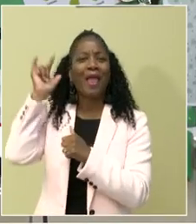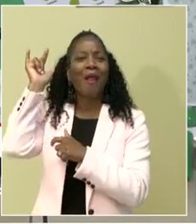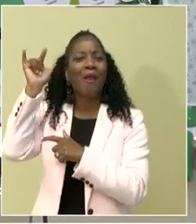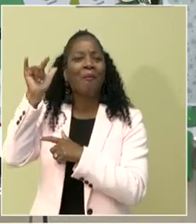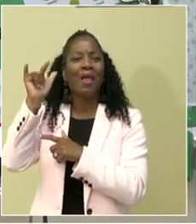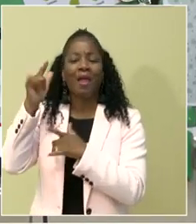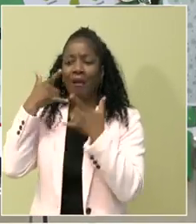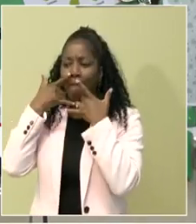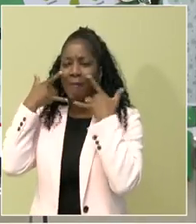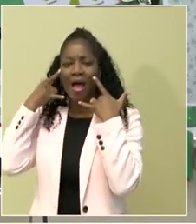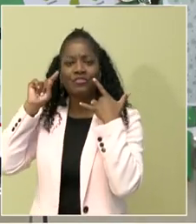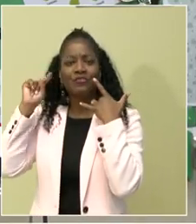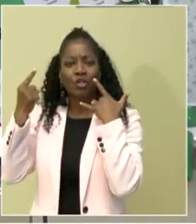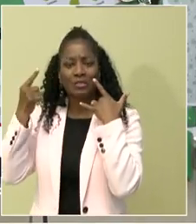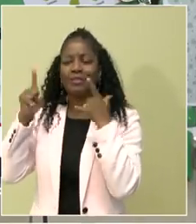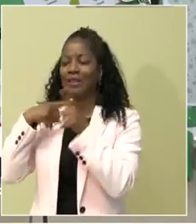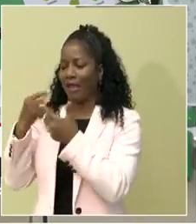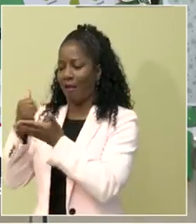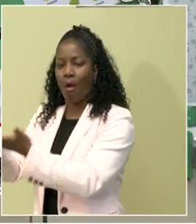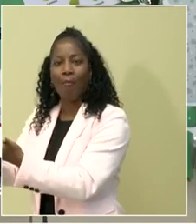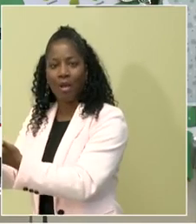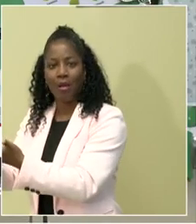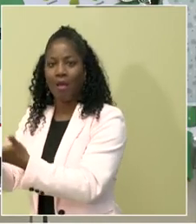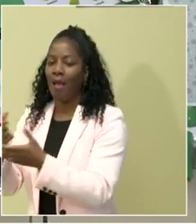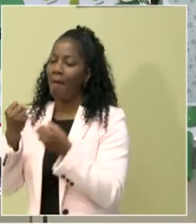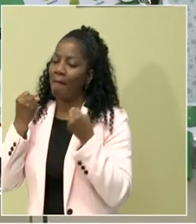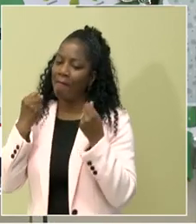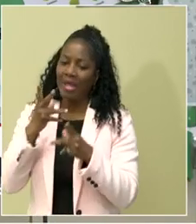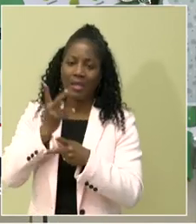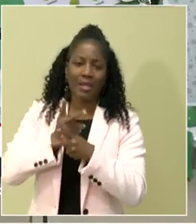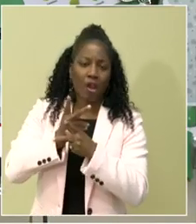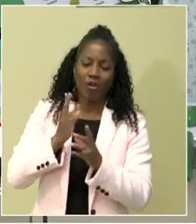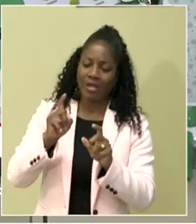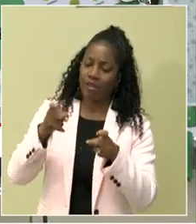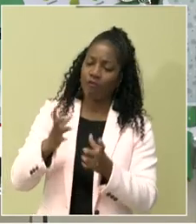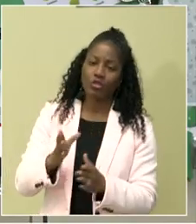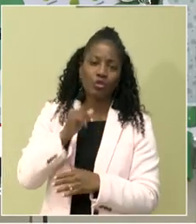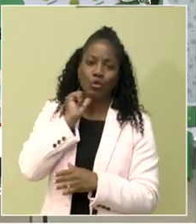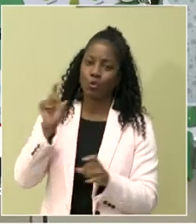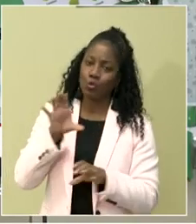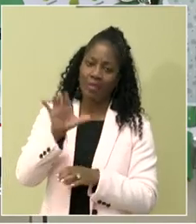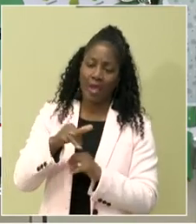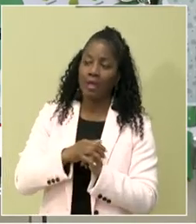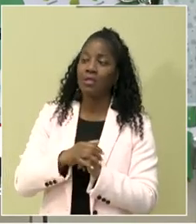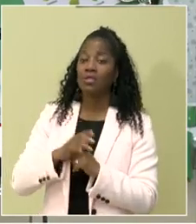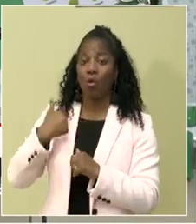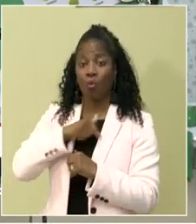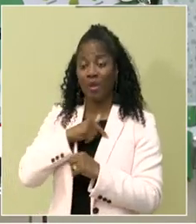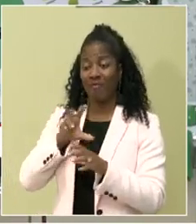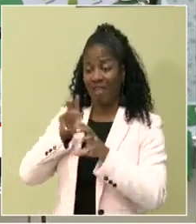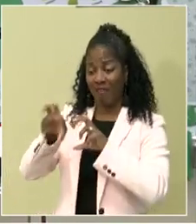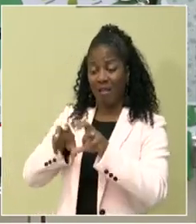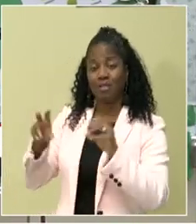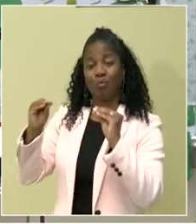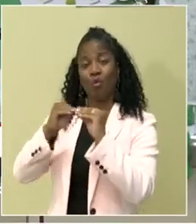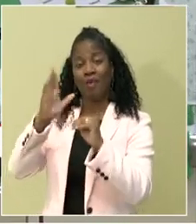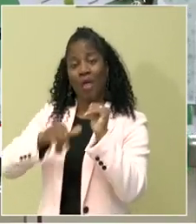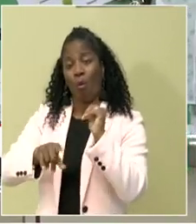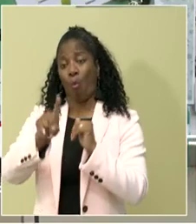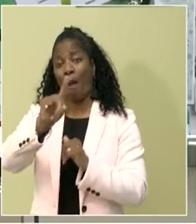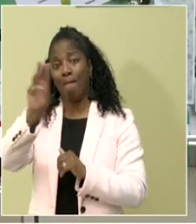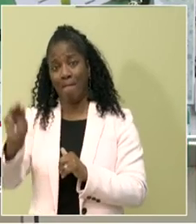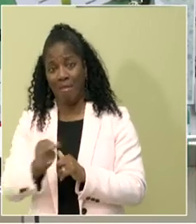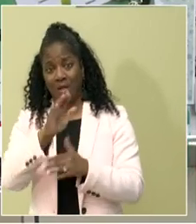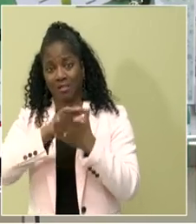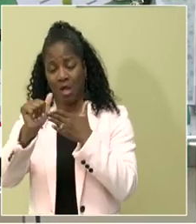help your neighbor. And a lot of times caregivers don't do that. So our programs, we invest more than $1 million citywide on